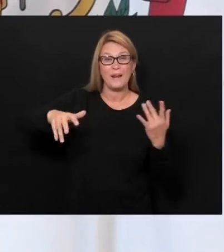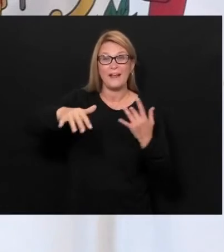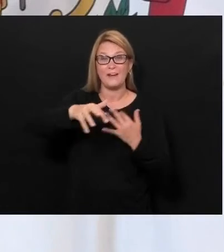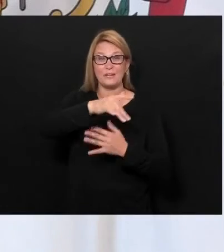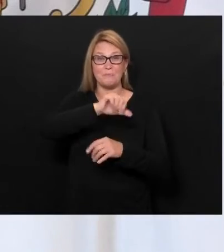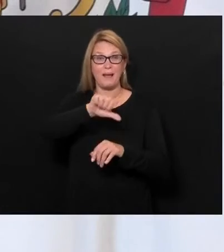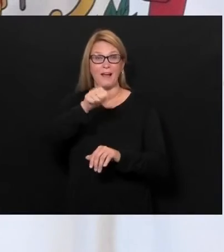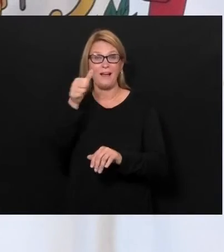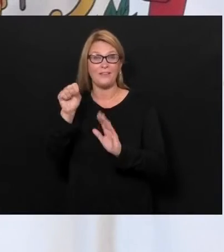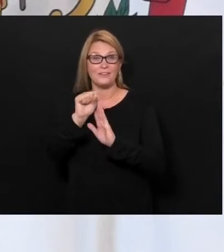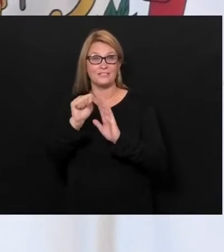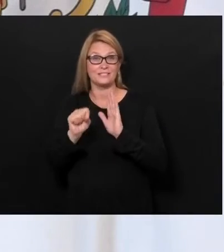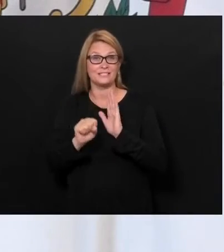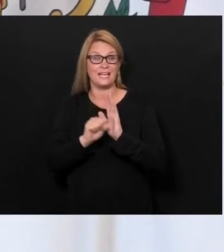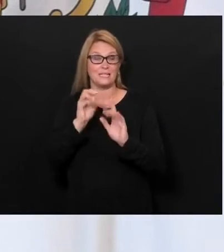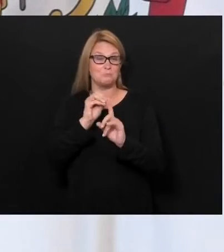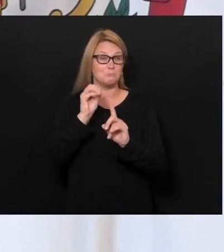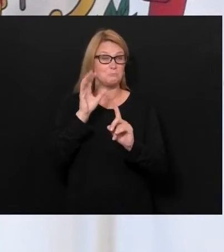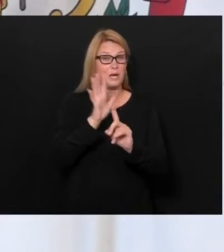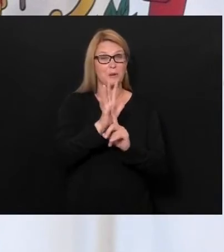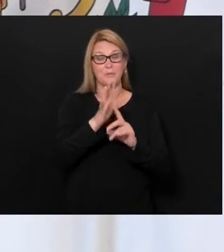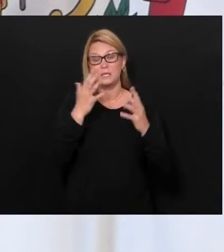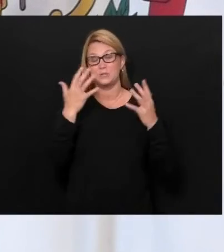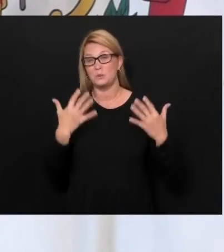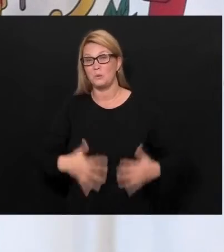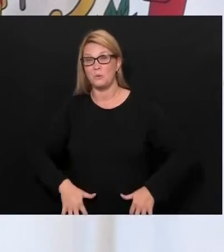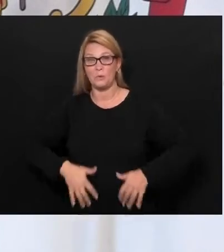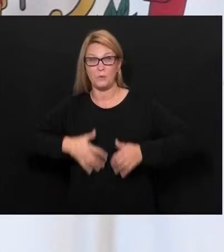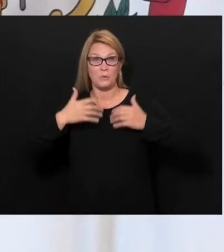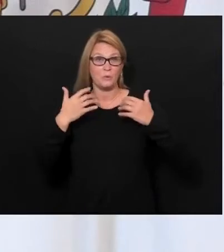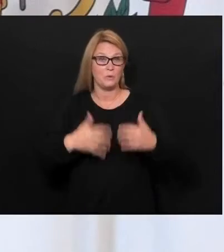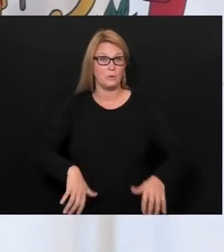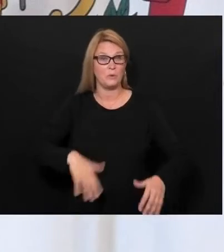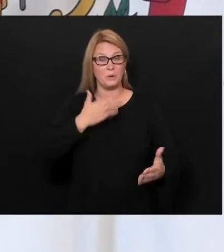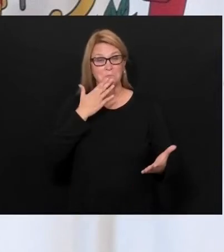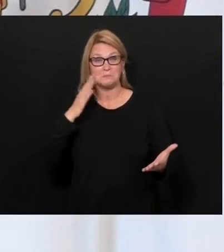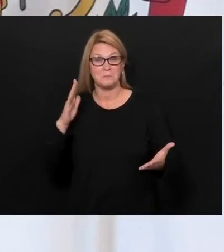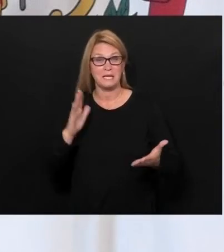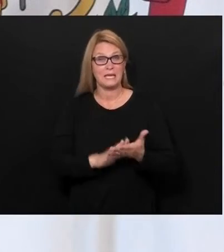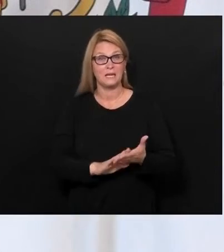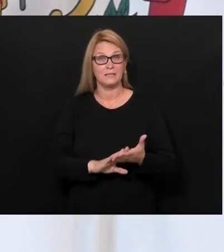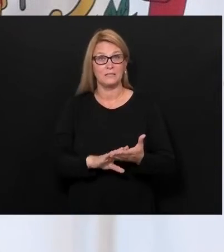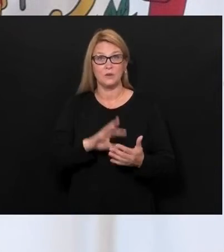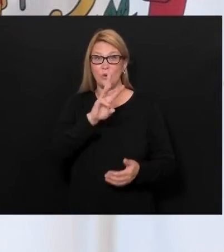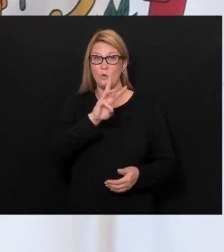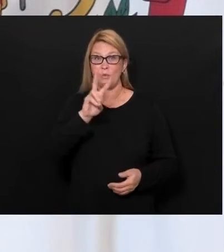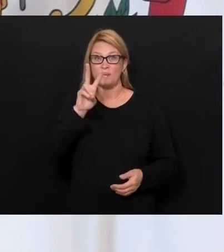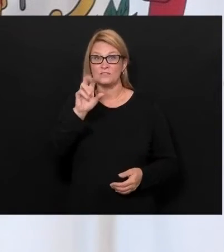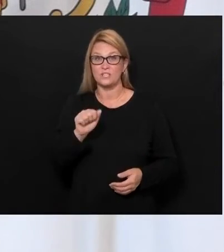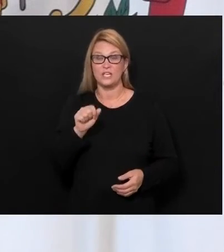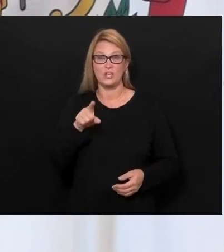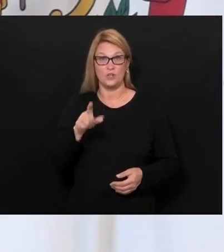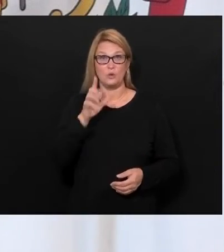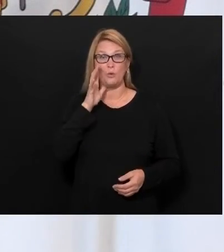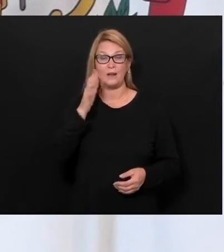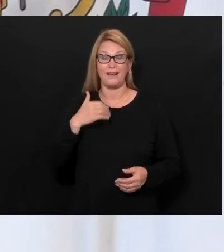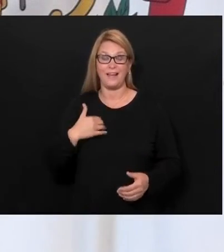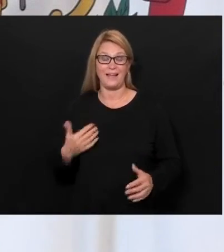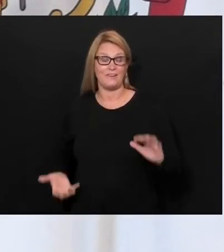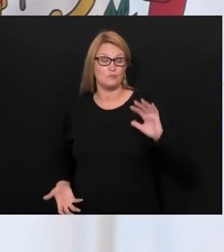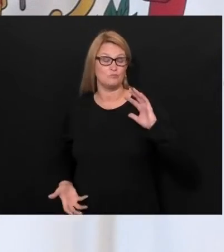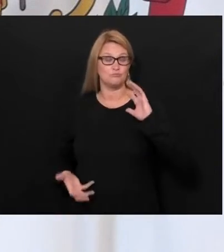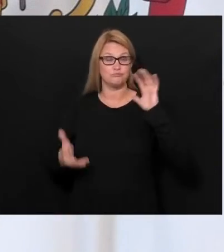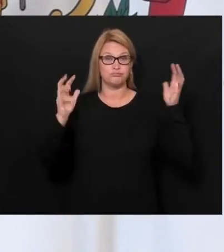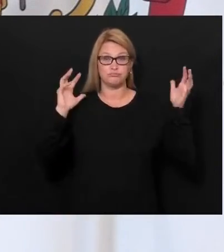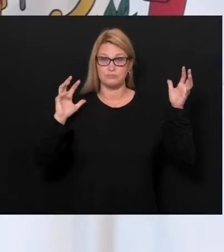border states and population beyond belief all around you. West Virginia, you're going to have a crisis like you